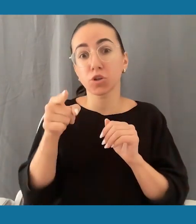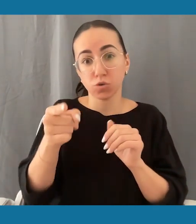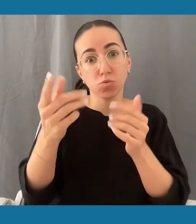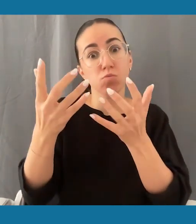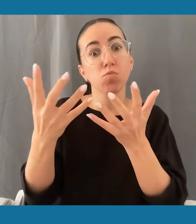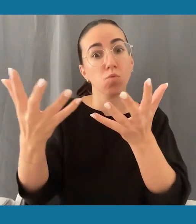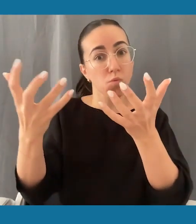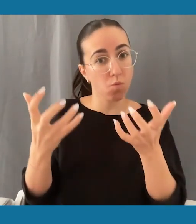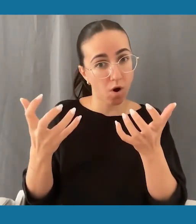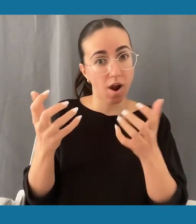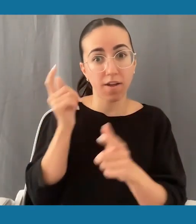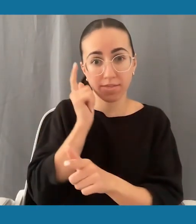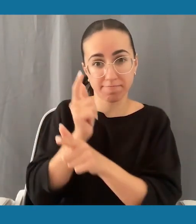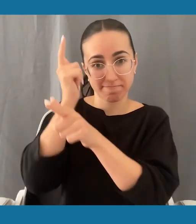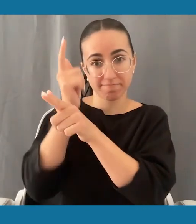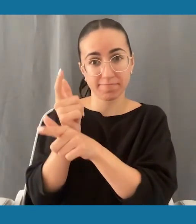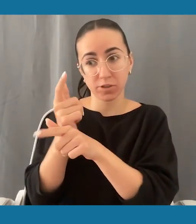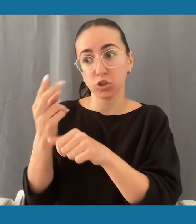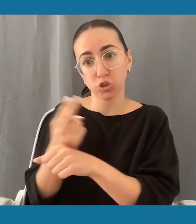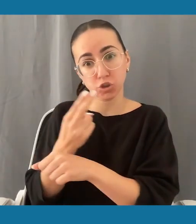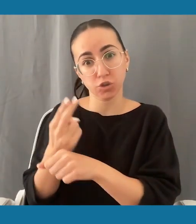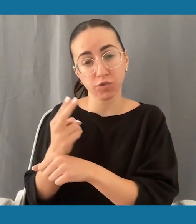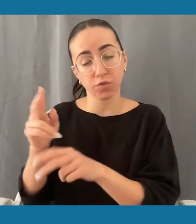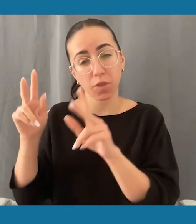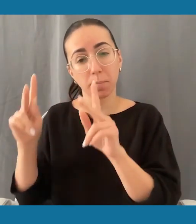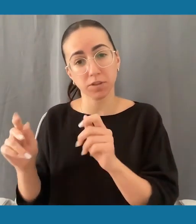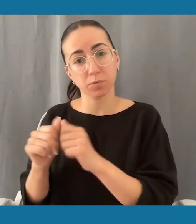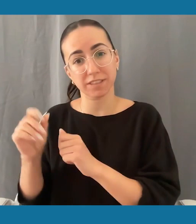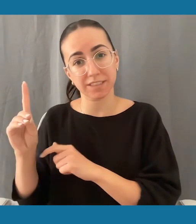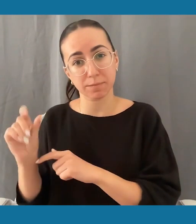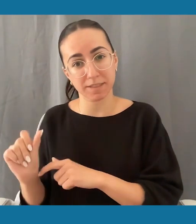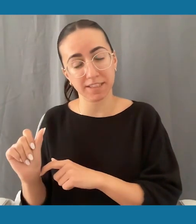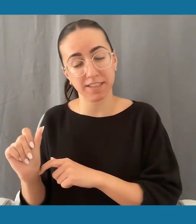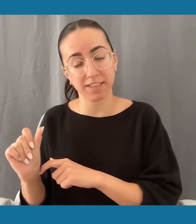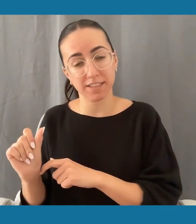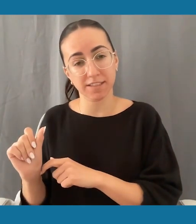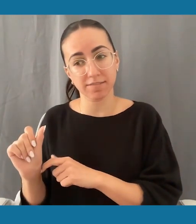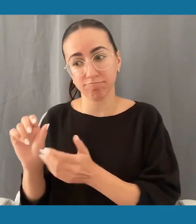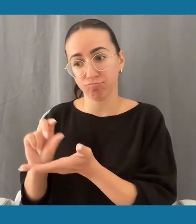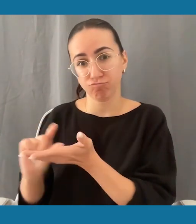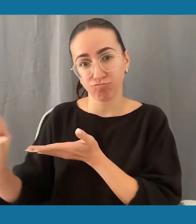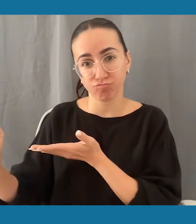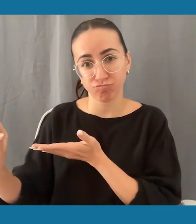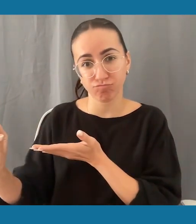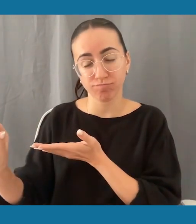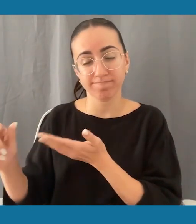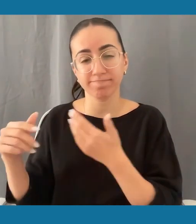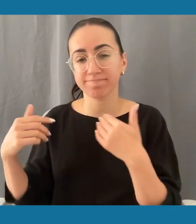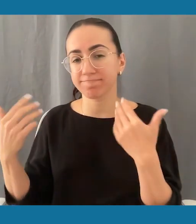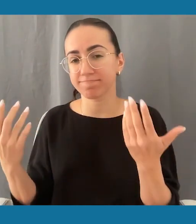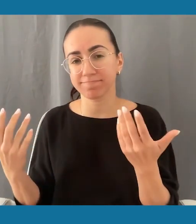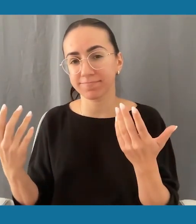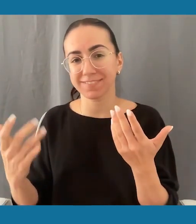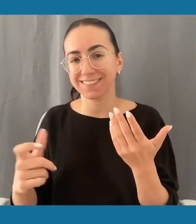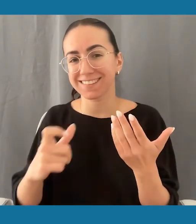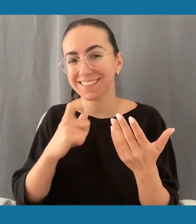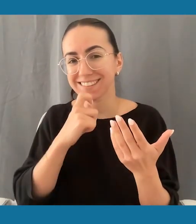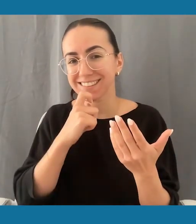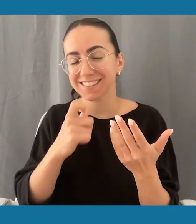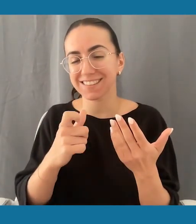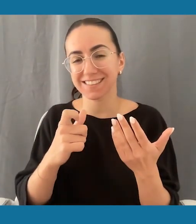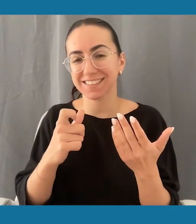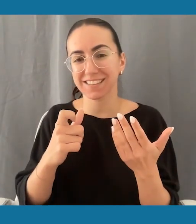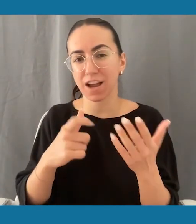want this money to be used for the benefit of the sibling who has a disability, that's not